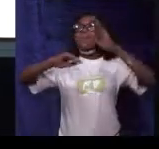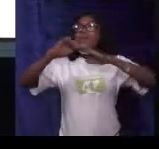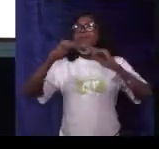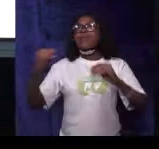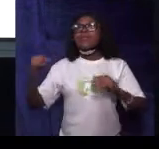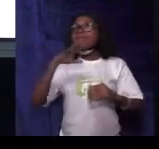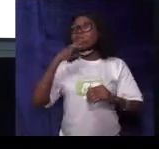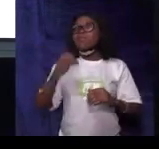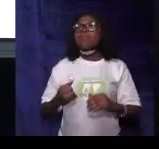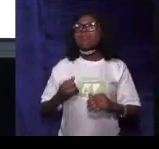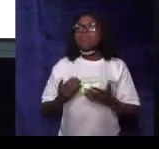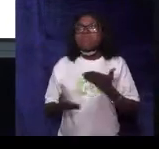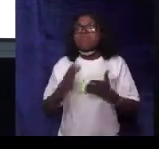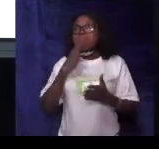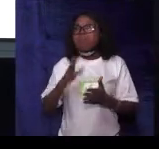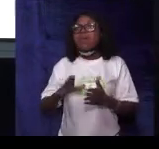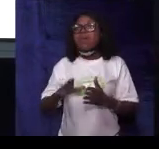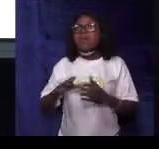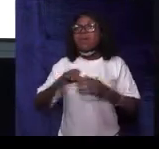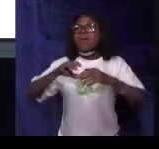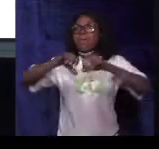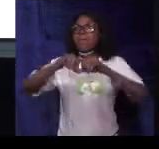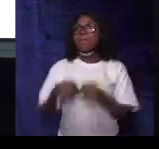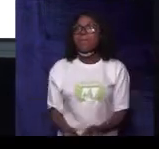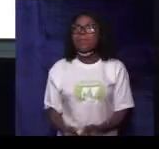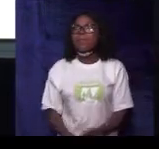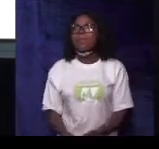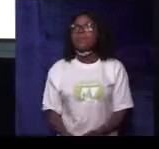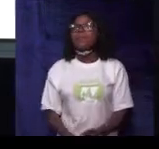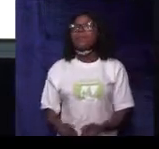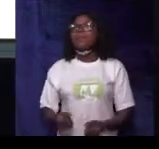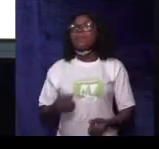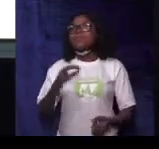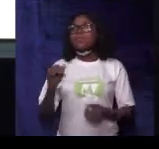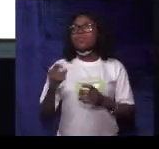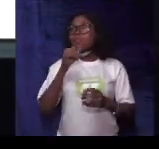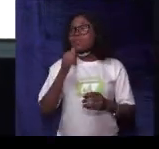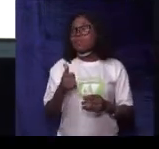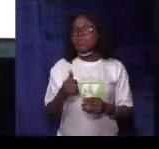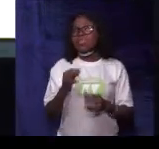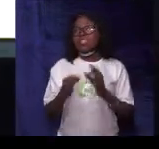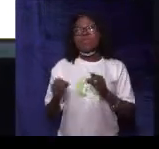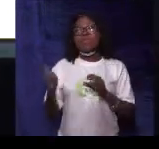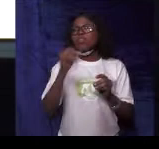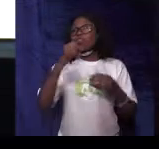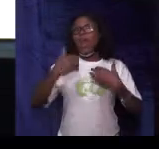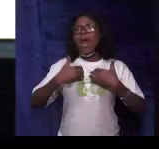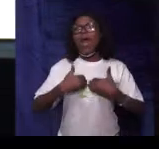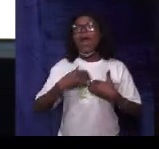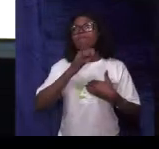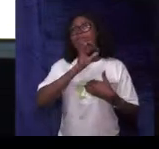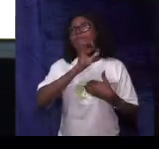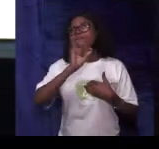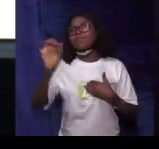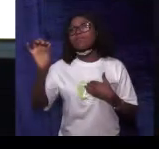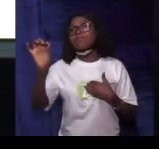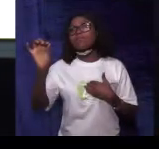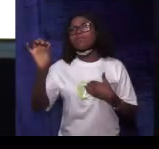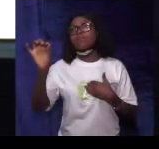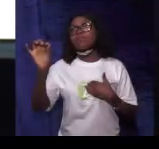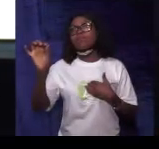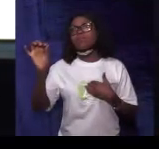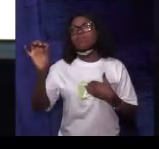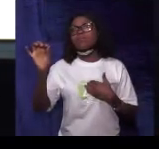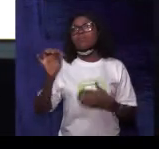a building is likely to collapse if it doesn't have dash. A building is likely to